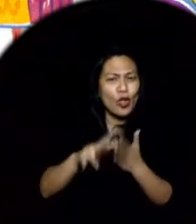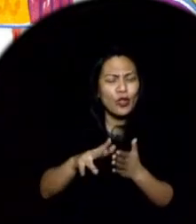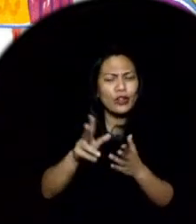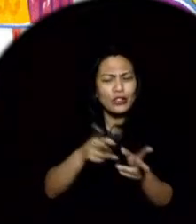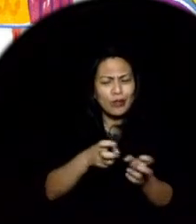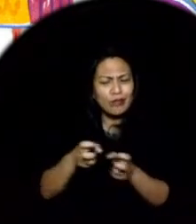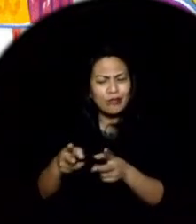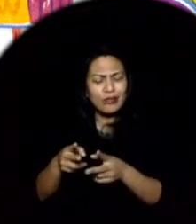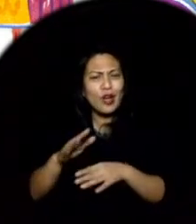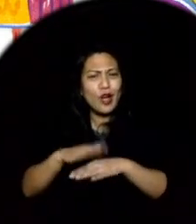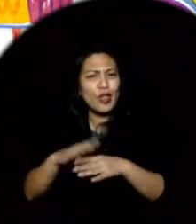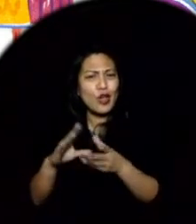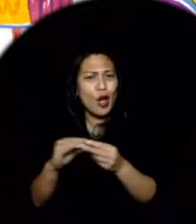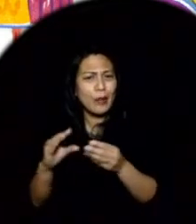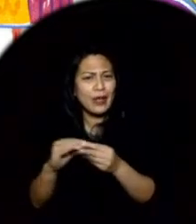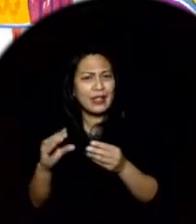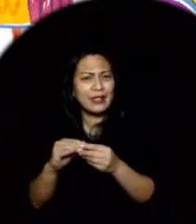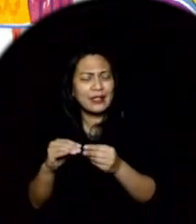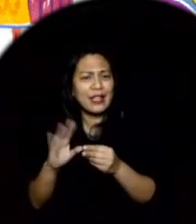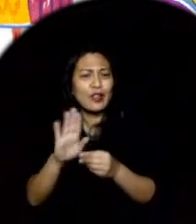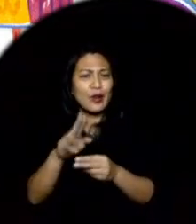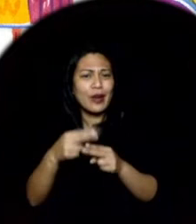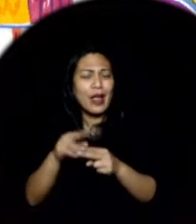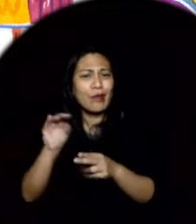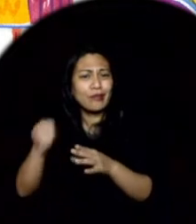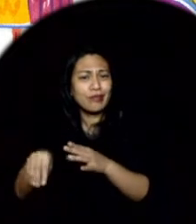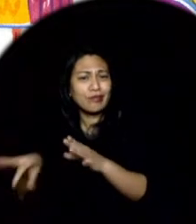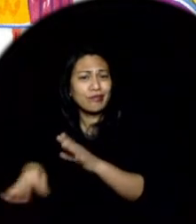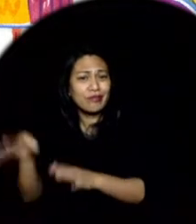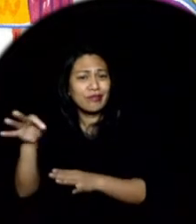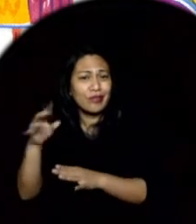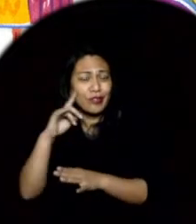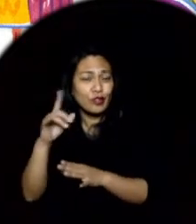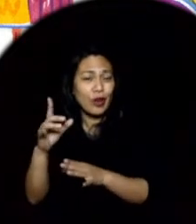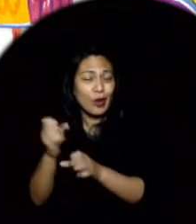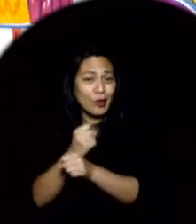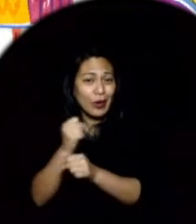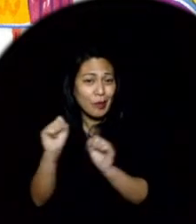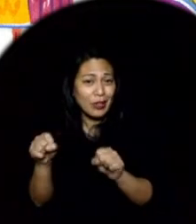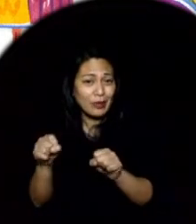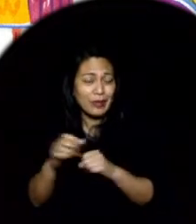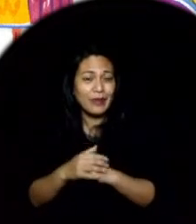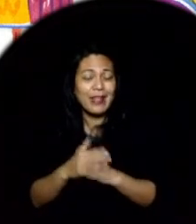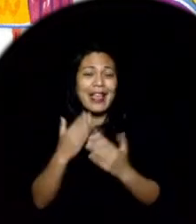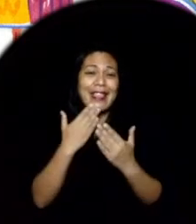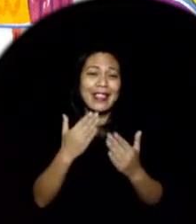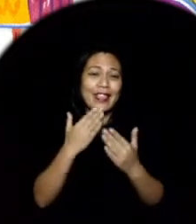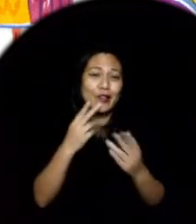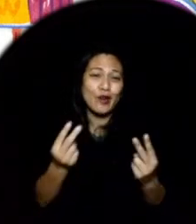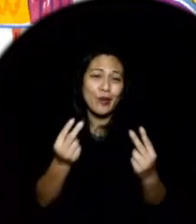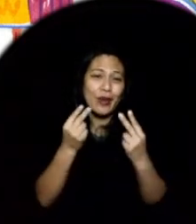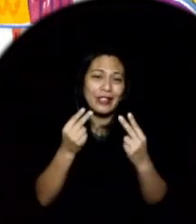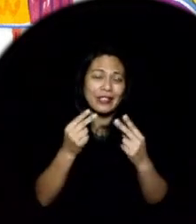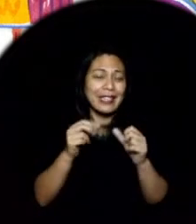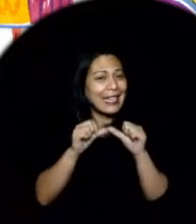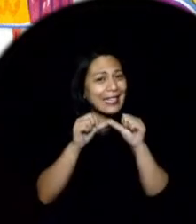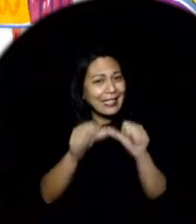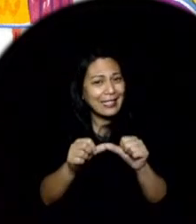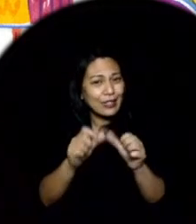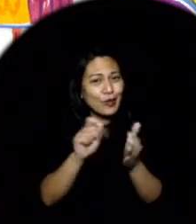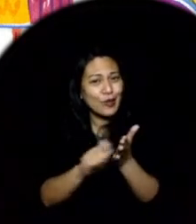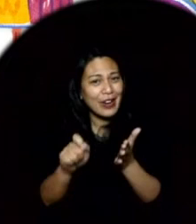either Sylvia or Jennifer's featured titles. Thank you again for tuning in, and keep